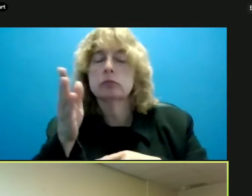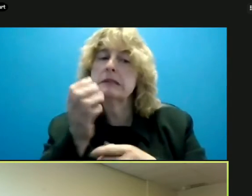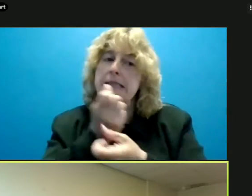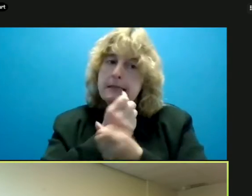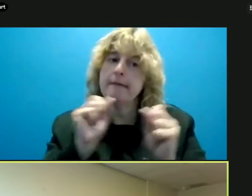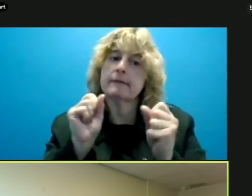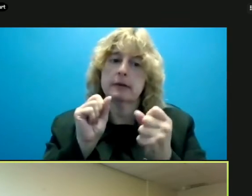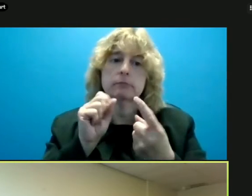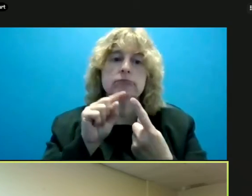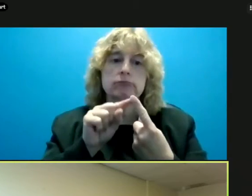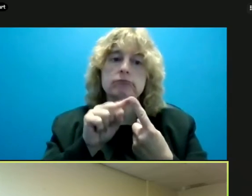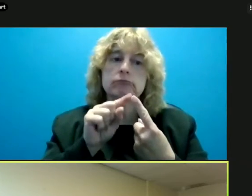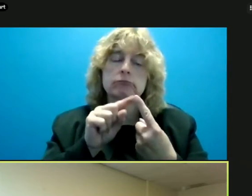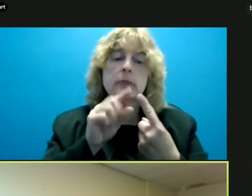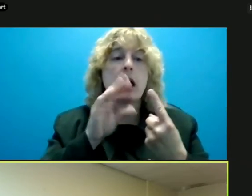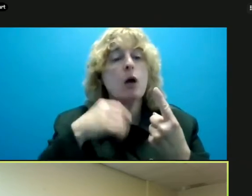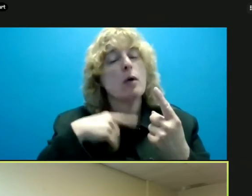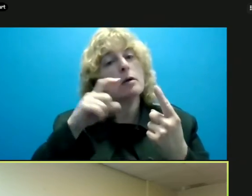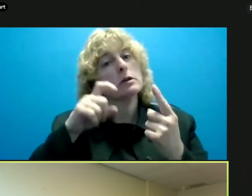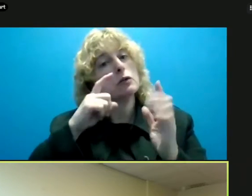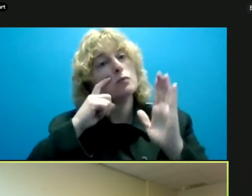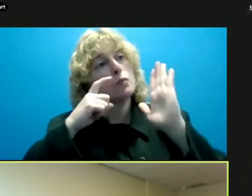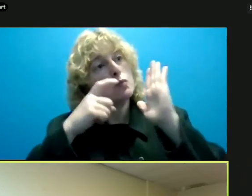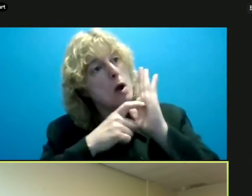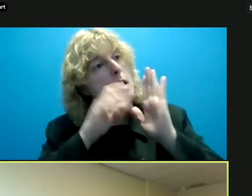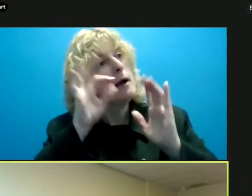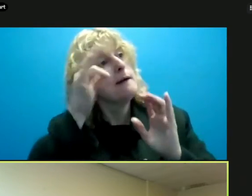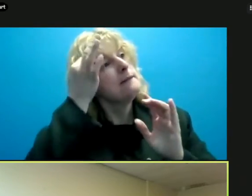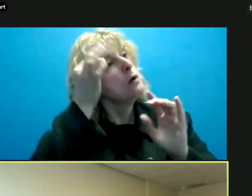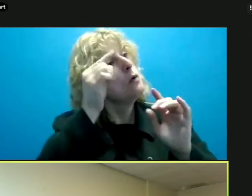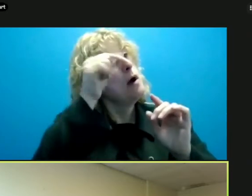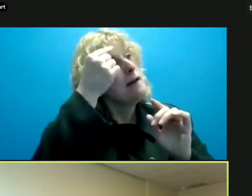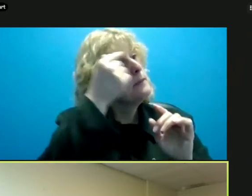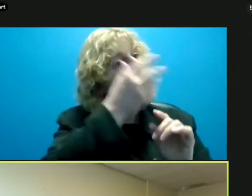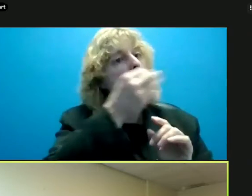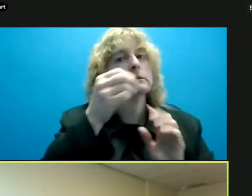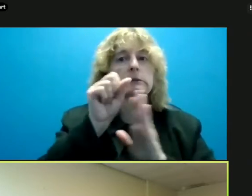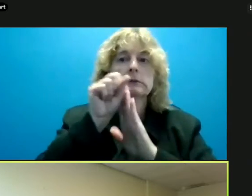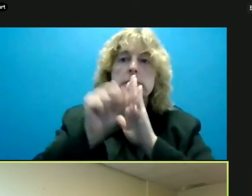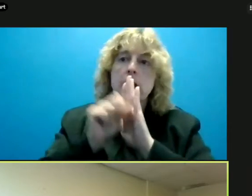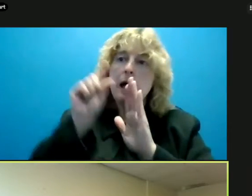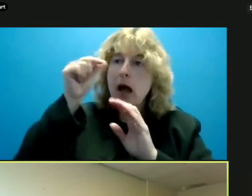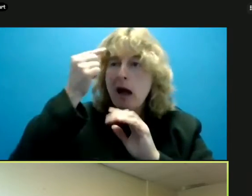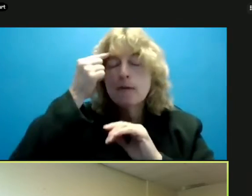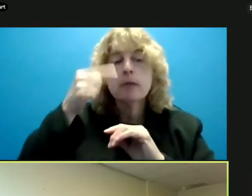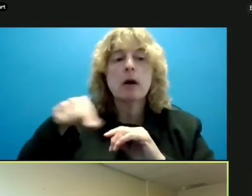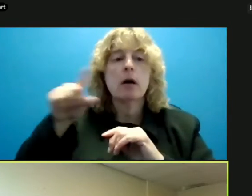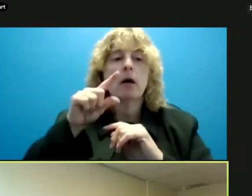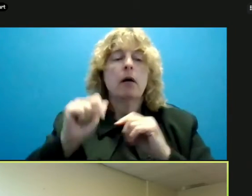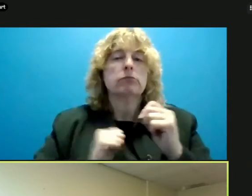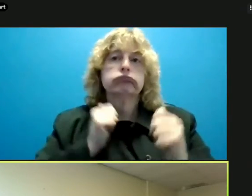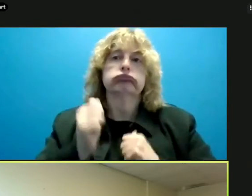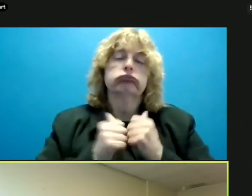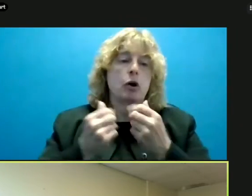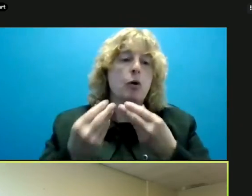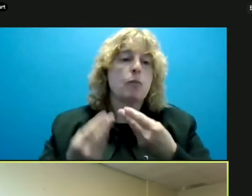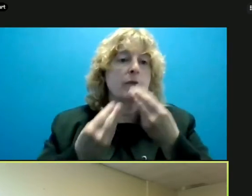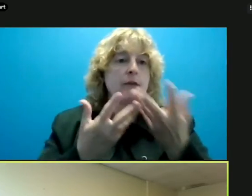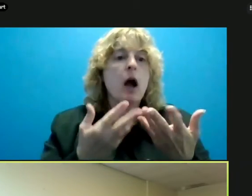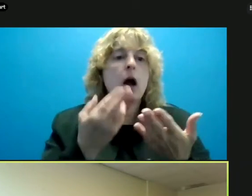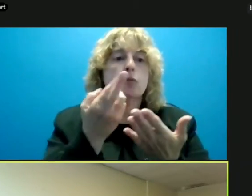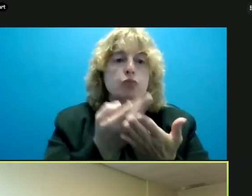federal government and our state governments for really stepping up and providing resources during this time. We were